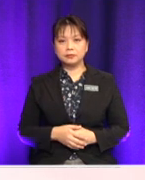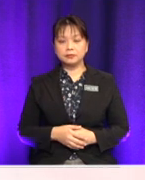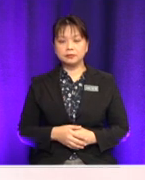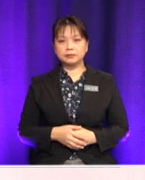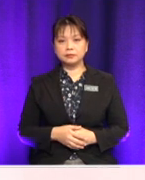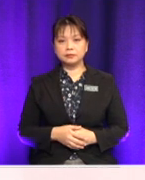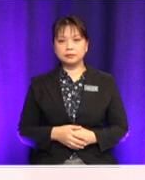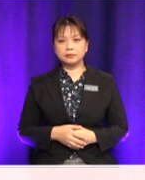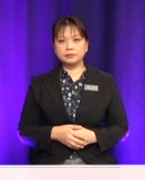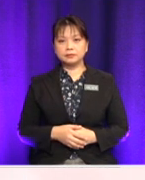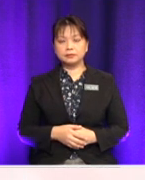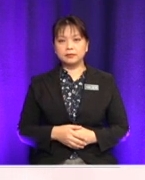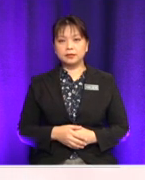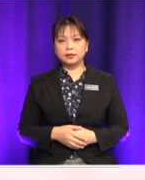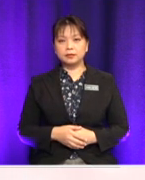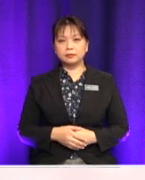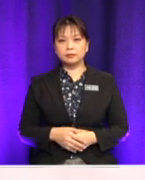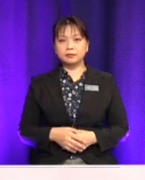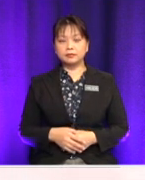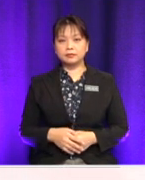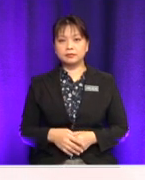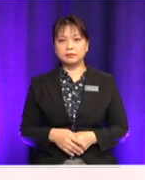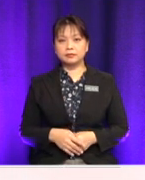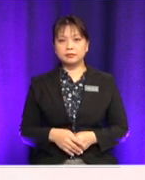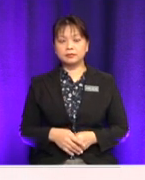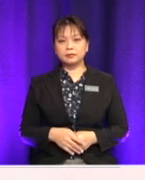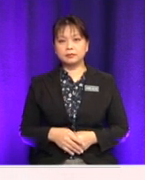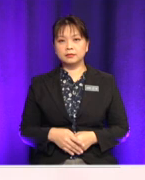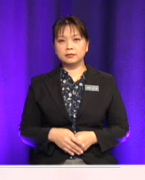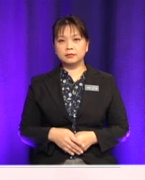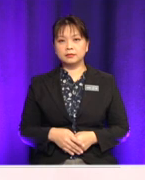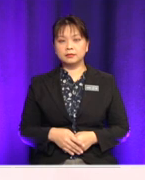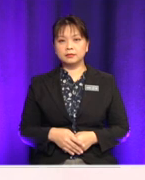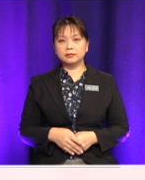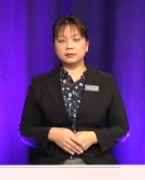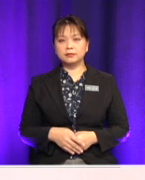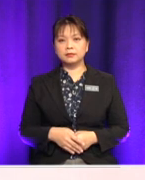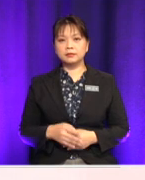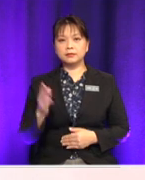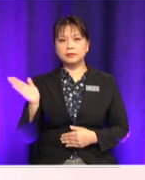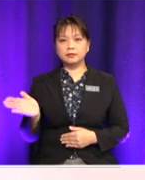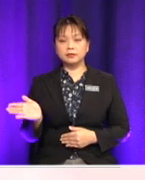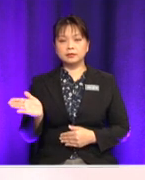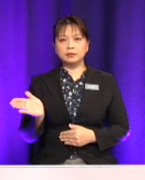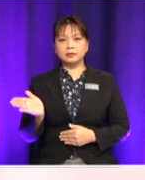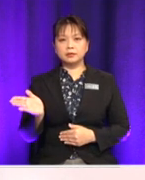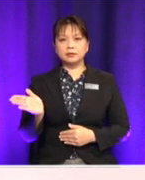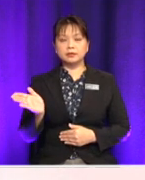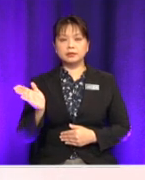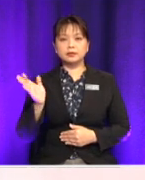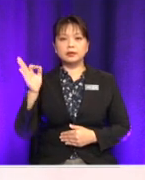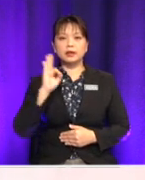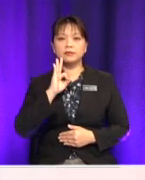Hi, Diana. Hi, madam. Okay. So last but not least, we have Fatin Fatini in the house. Hi, Fatin.